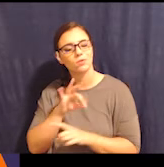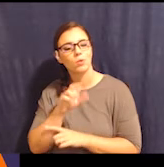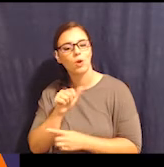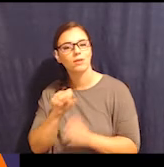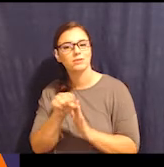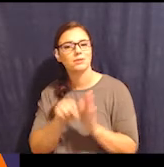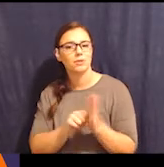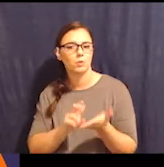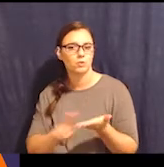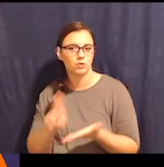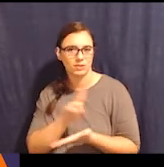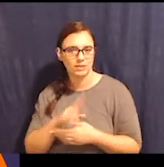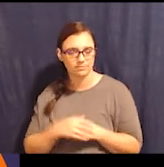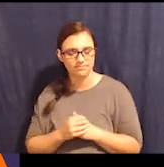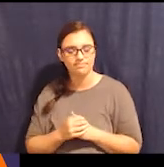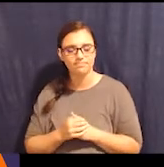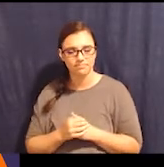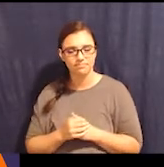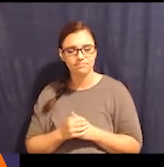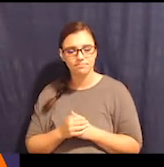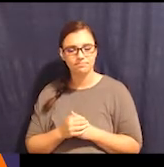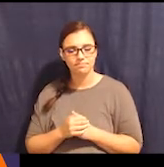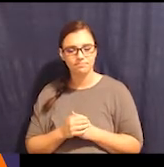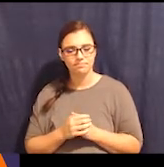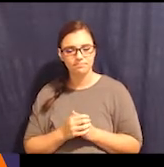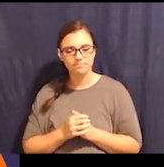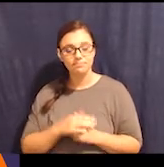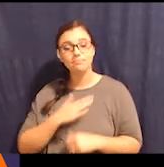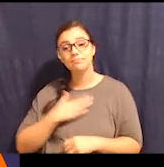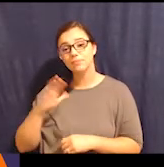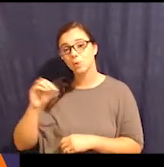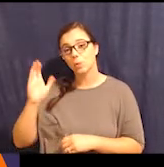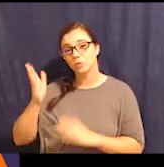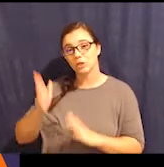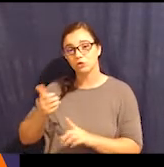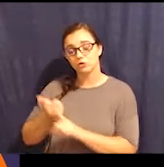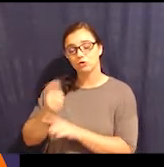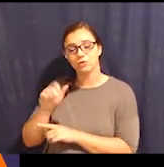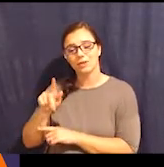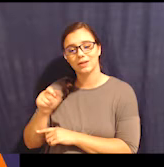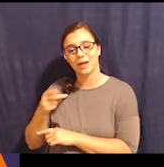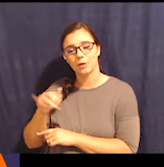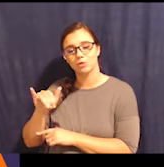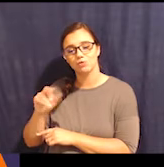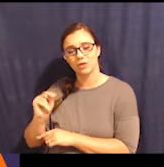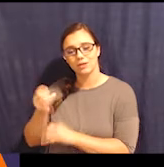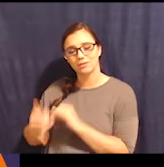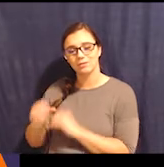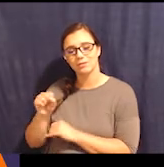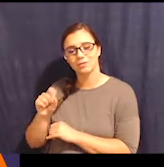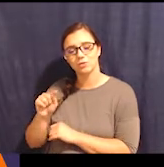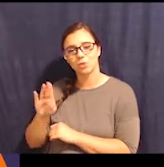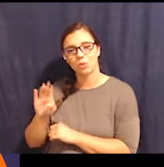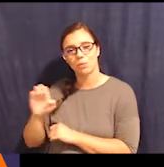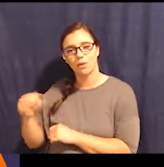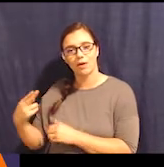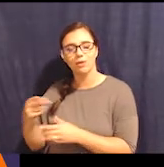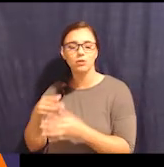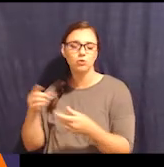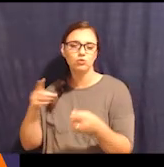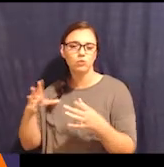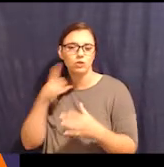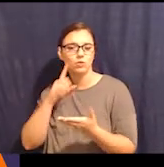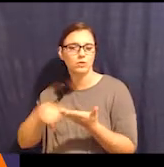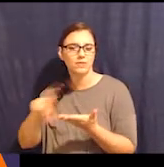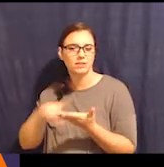My co-presenter is Catherine Strobach, the Director of Investigations at Disability Rights Florida. Ms. Strobach joined